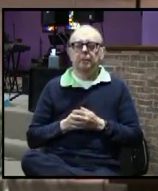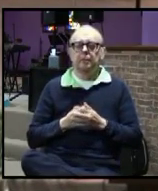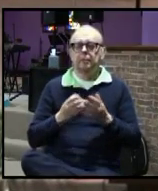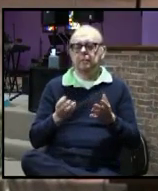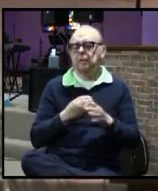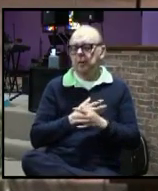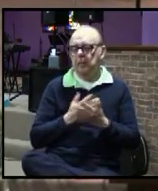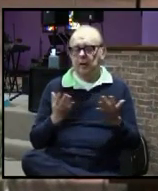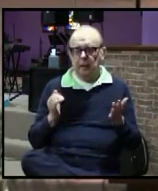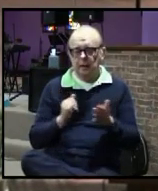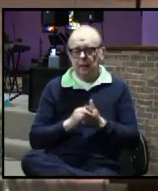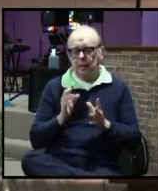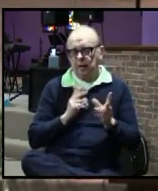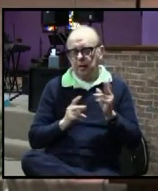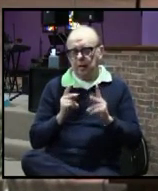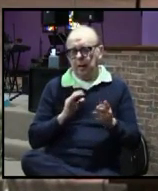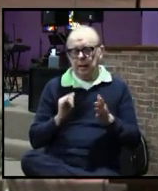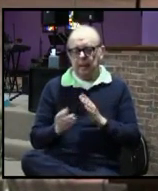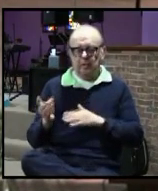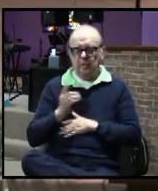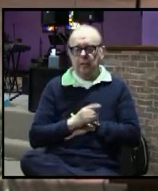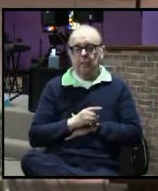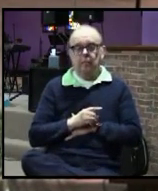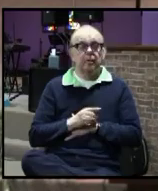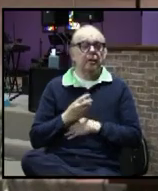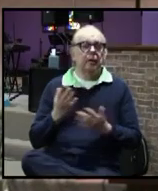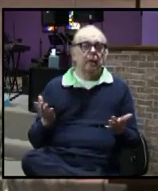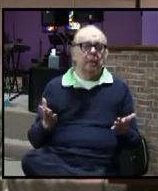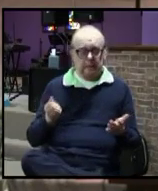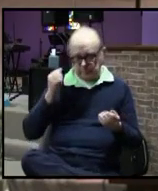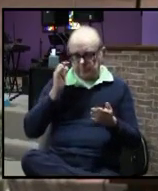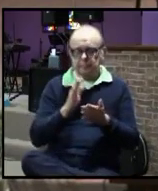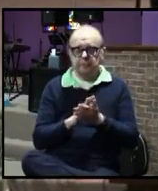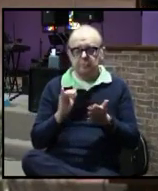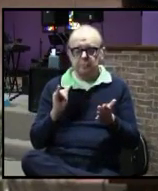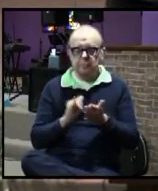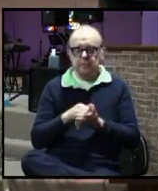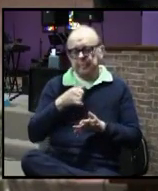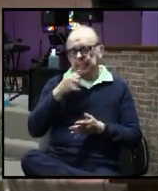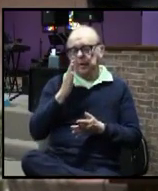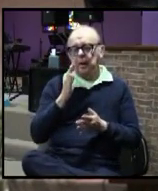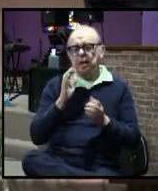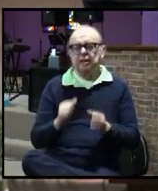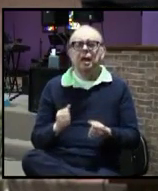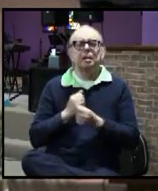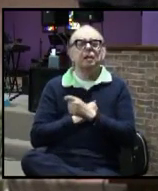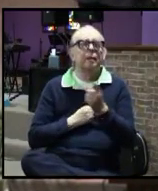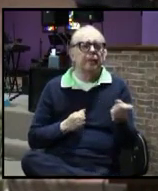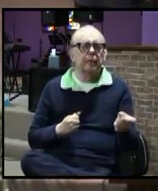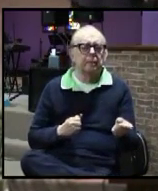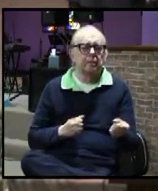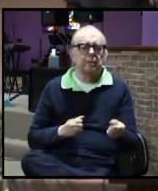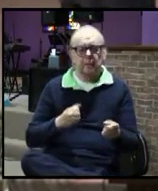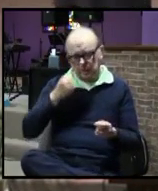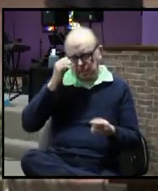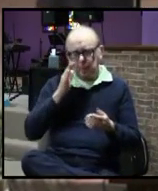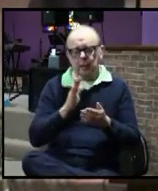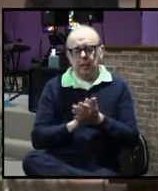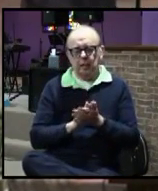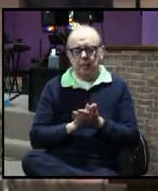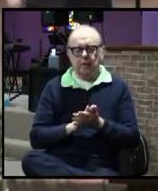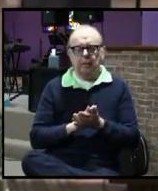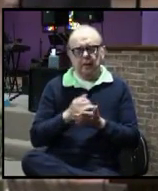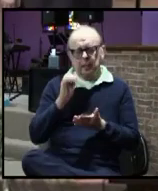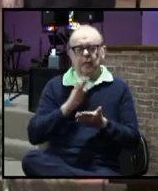Do you know one of the hardest things for those people that day would have been is to believe that God could love them, to believe that